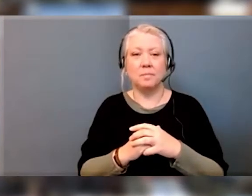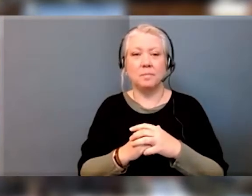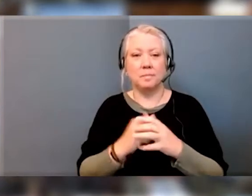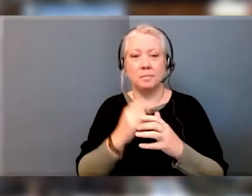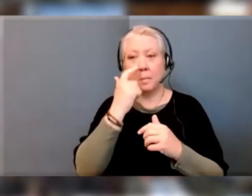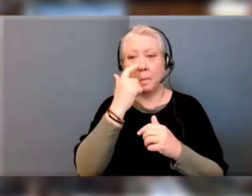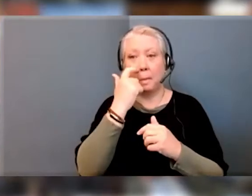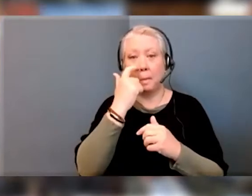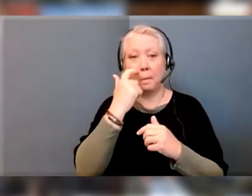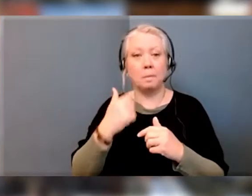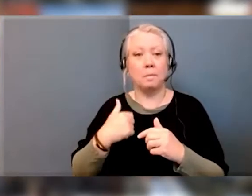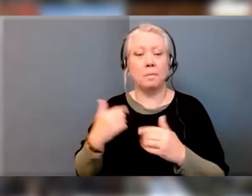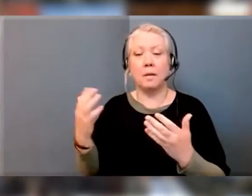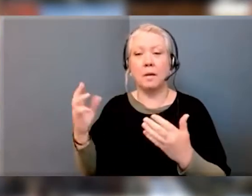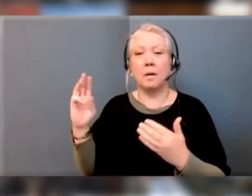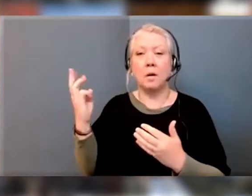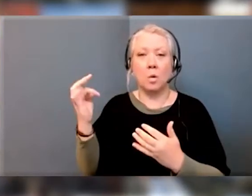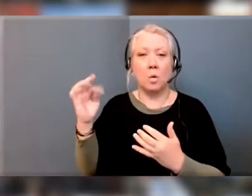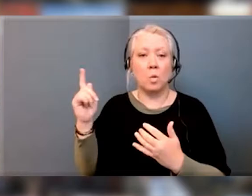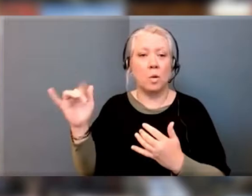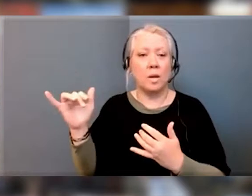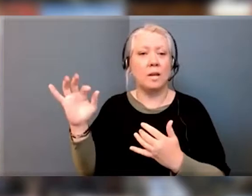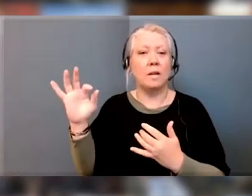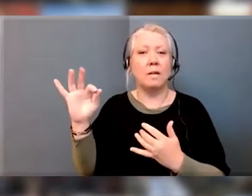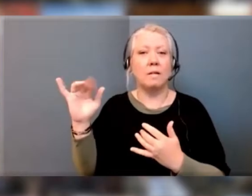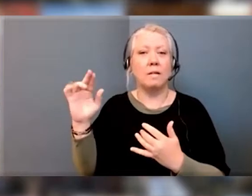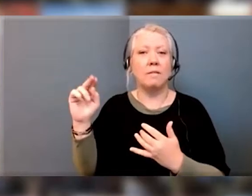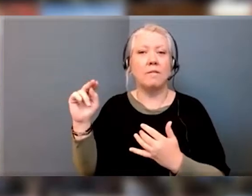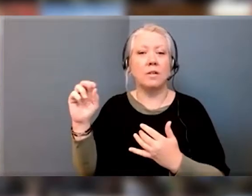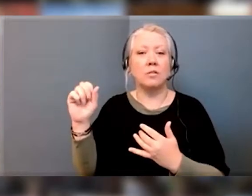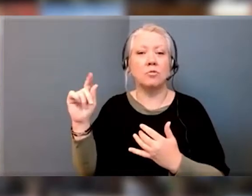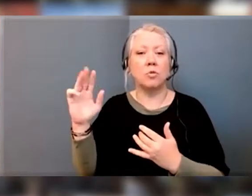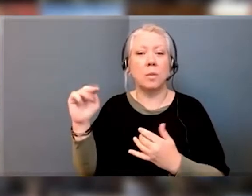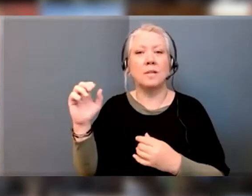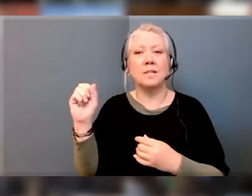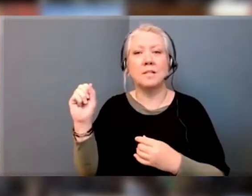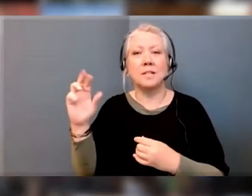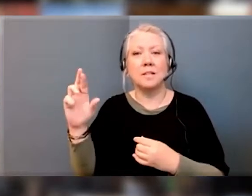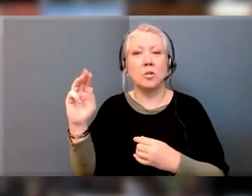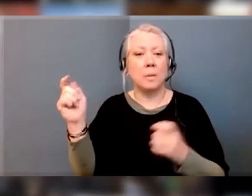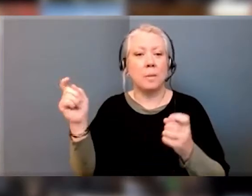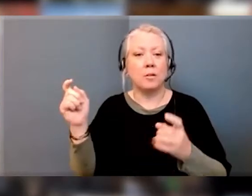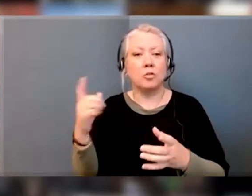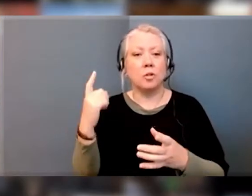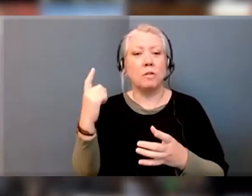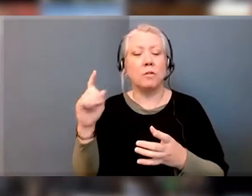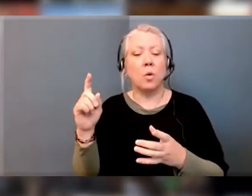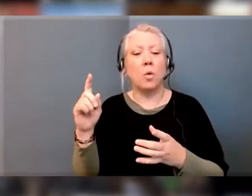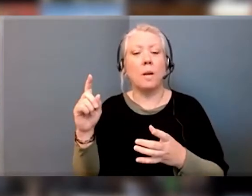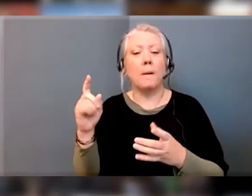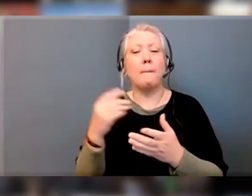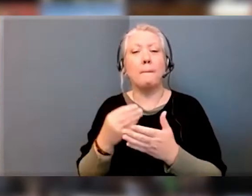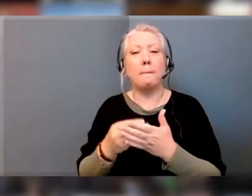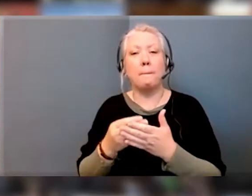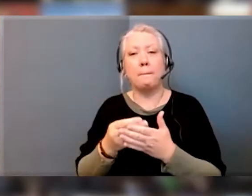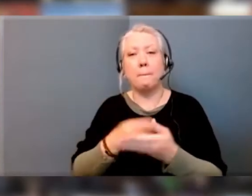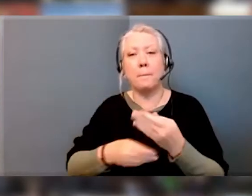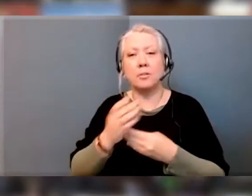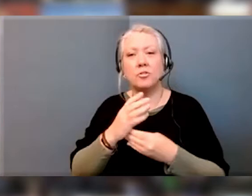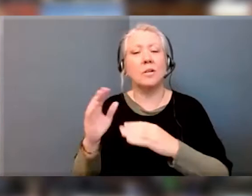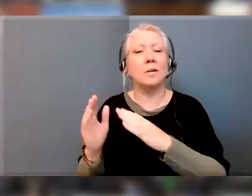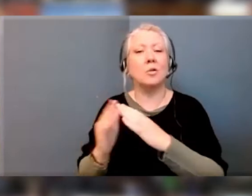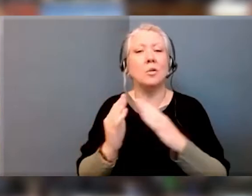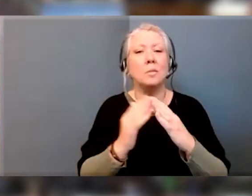So my name is Whitney Finstrom. I'm Senior Manager of the Office of Management and Budget Community Development Division. And joining me